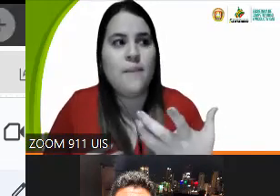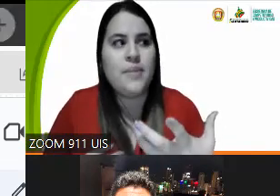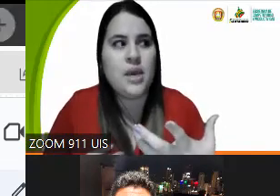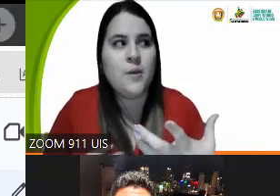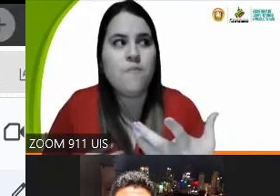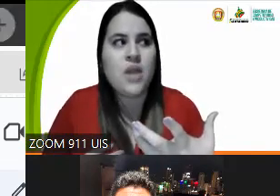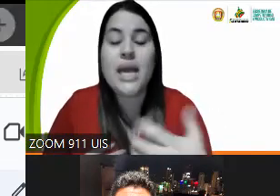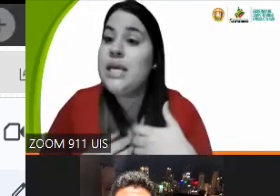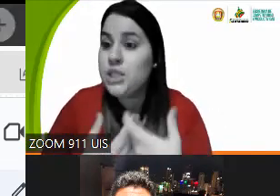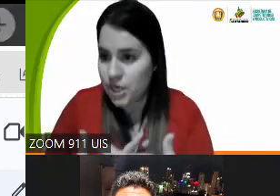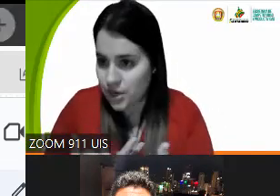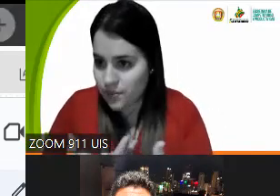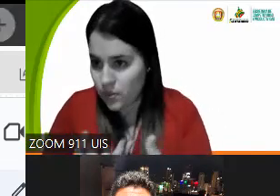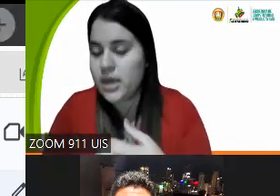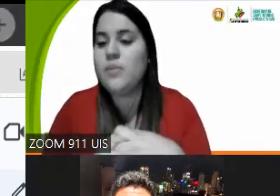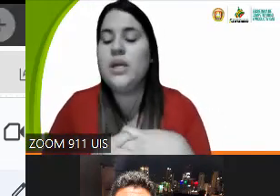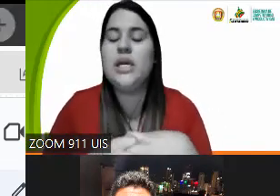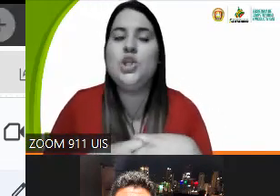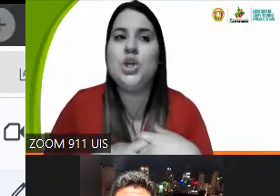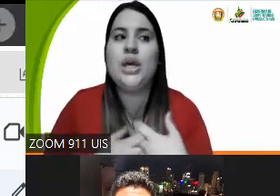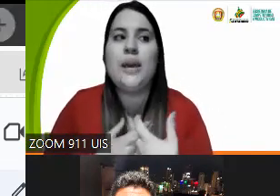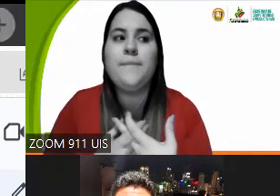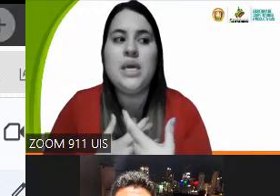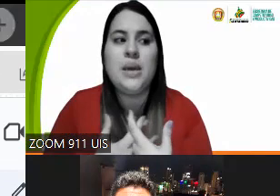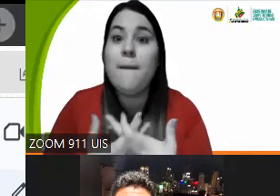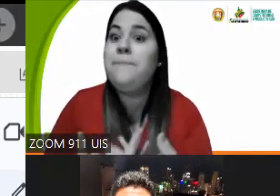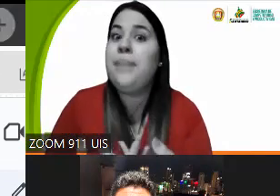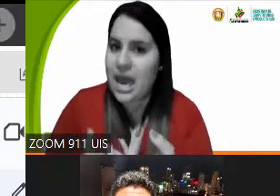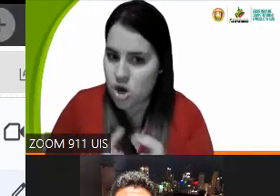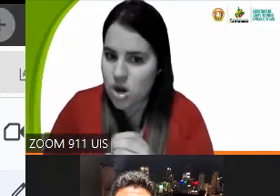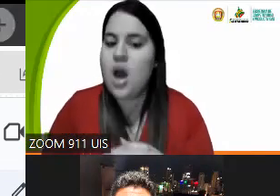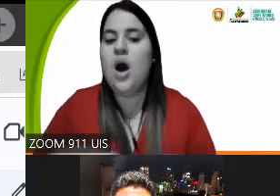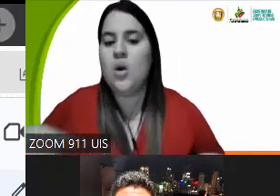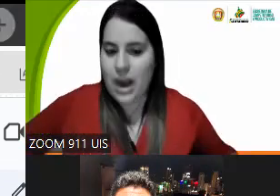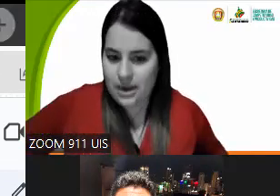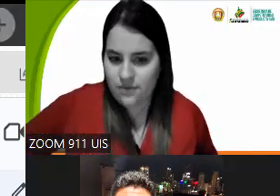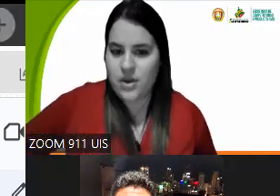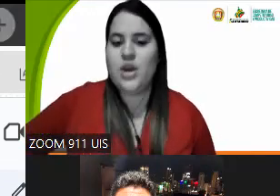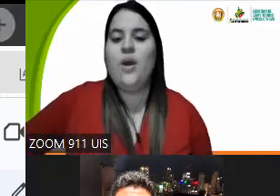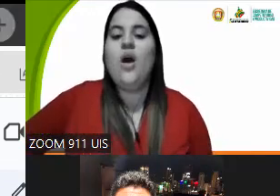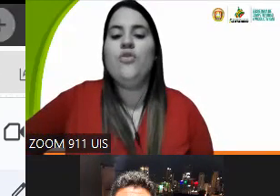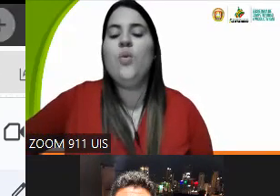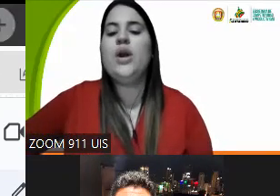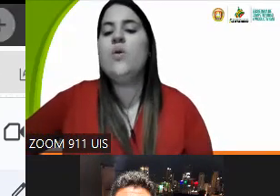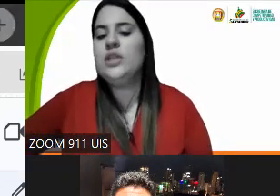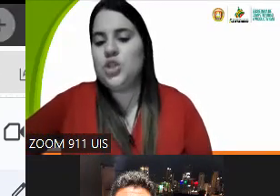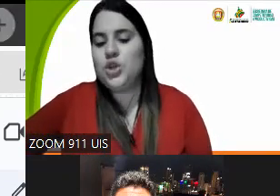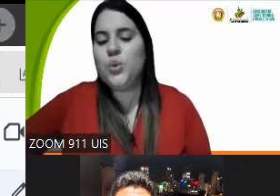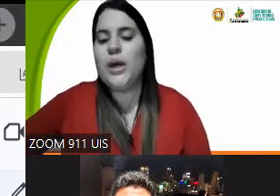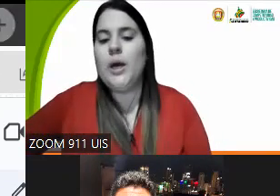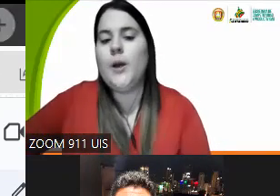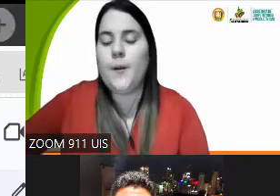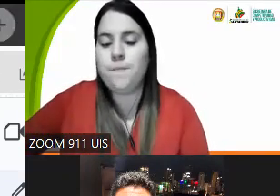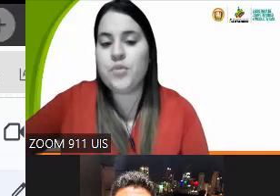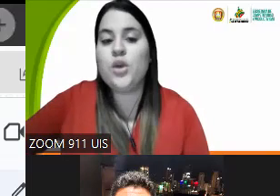communication can be easier, right? Communication can be better. Alrighty, very good. So we are going